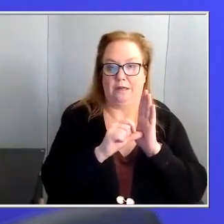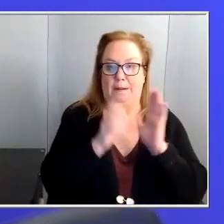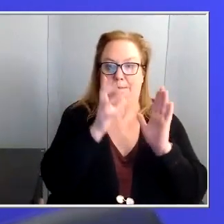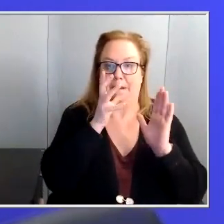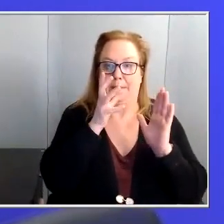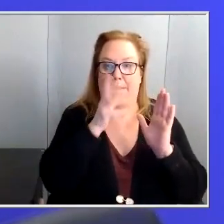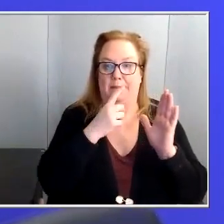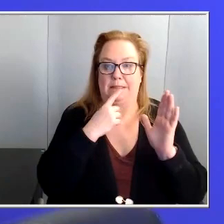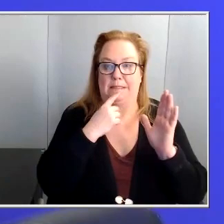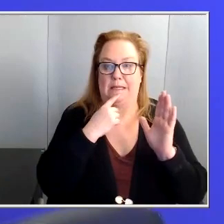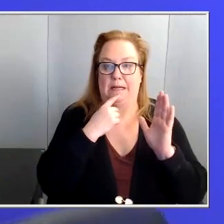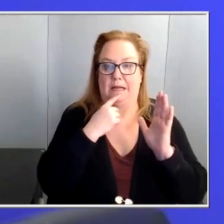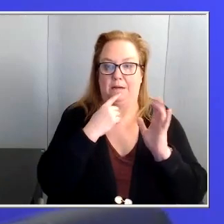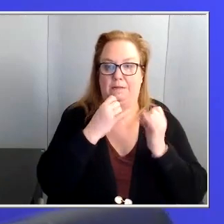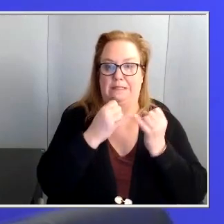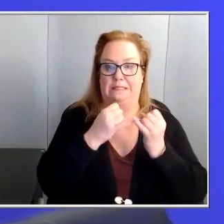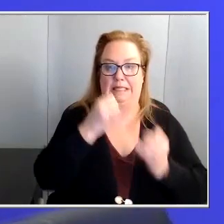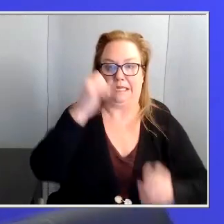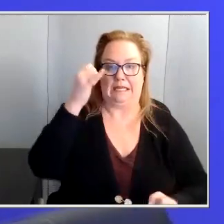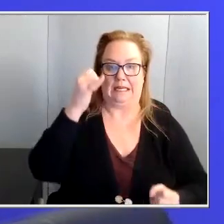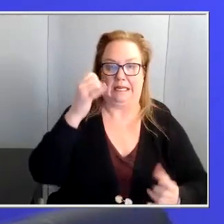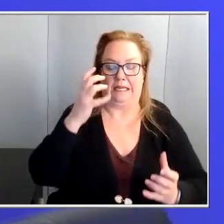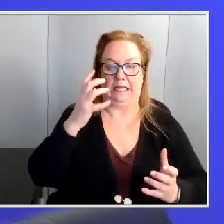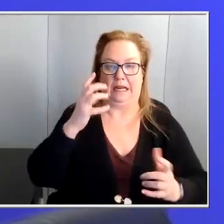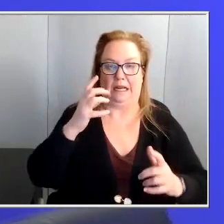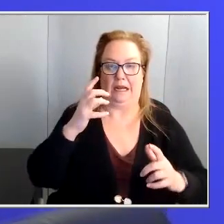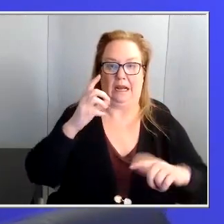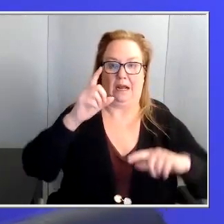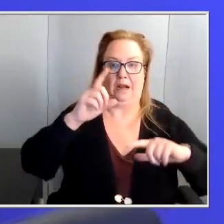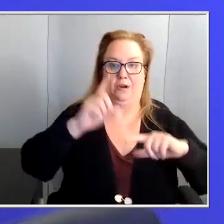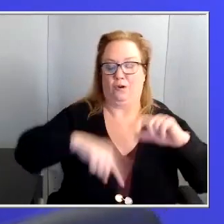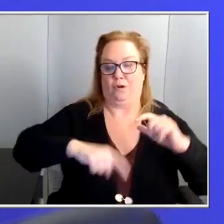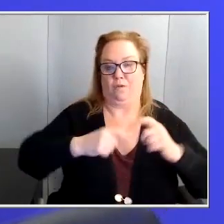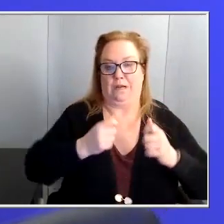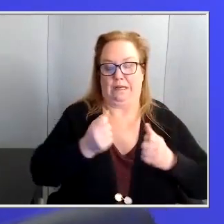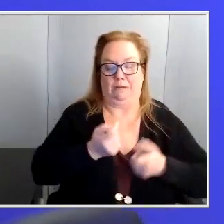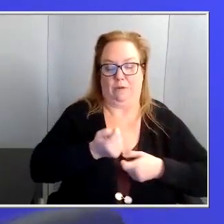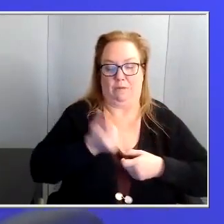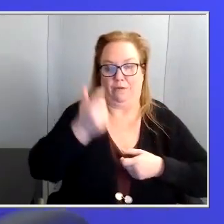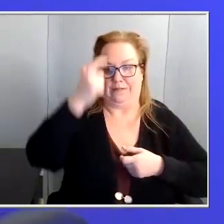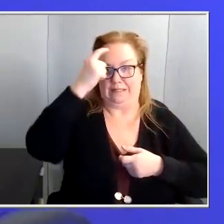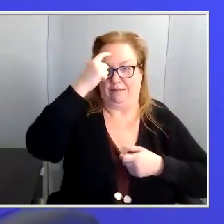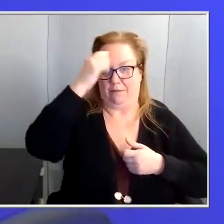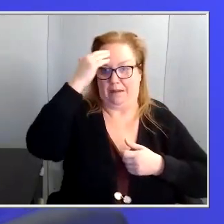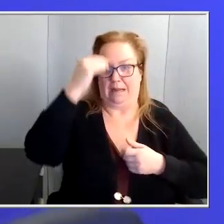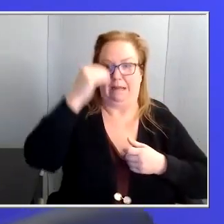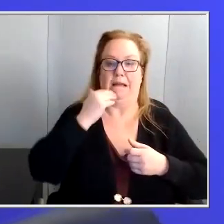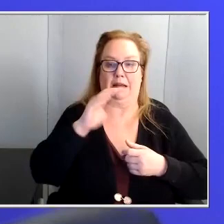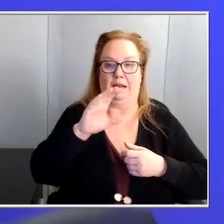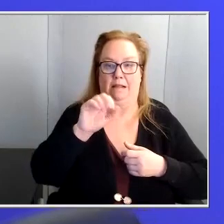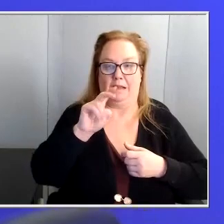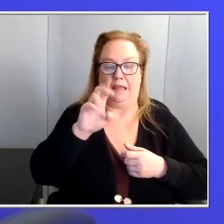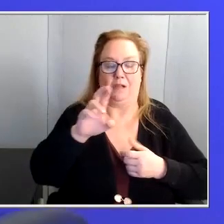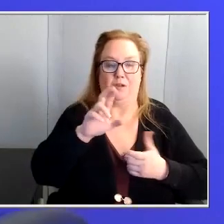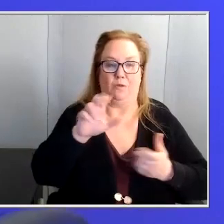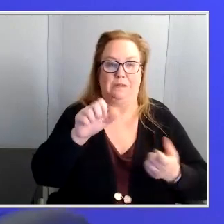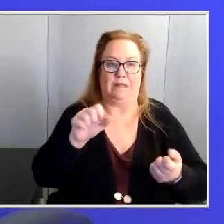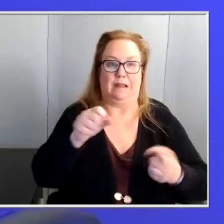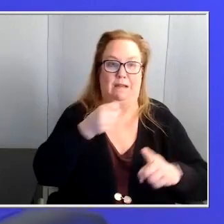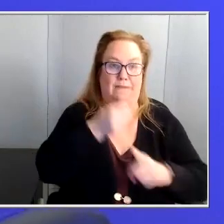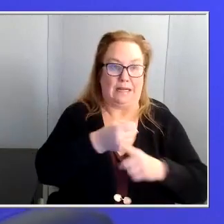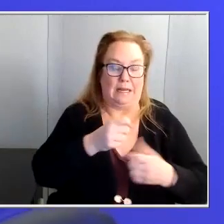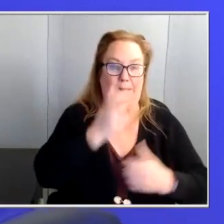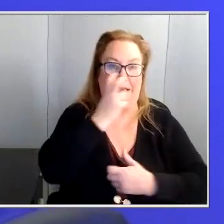I was giddy because I couldn't wait to get this thing out of my head. It was affecting my speech. It was affecting